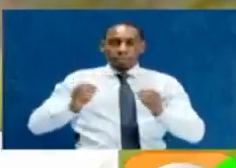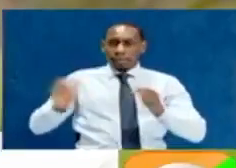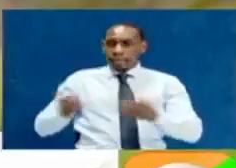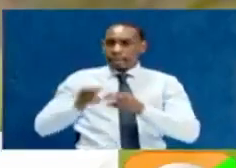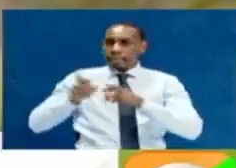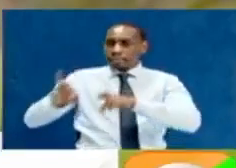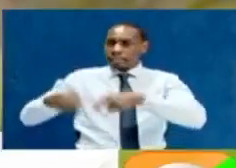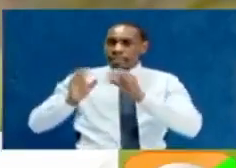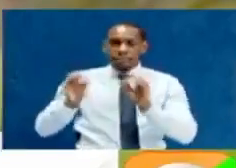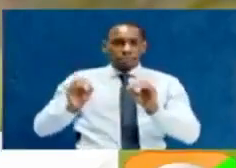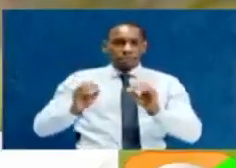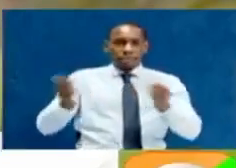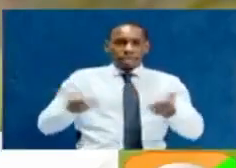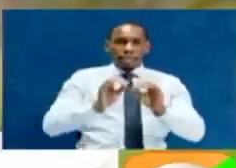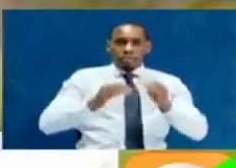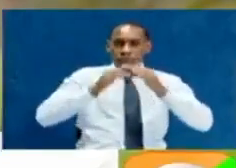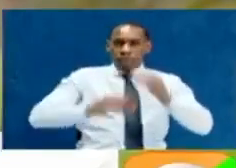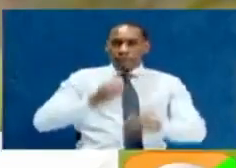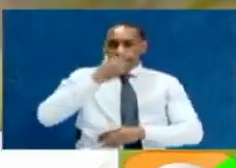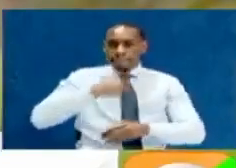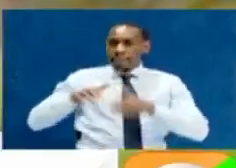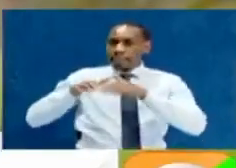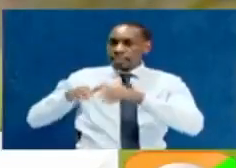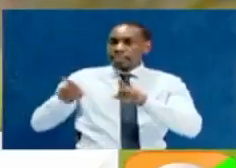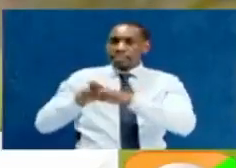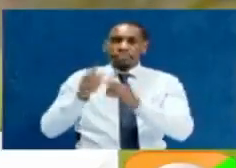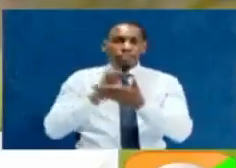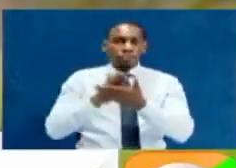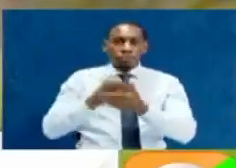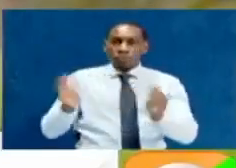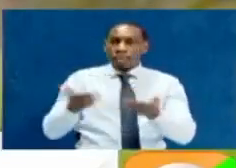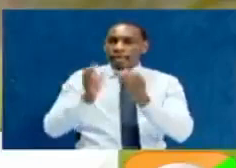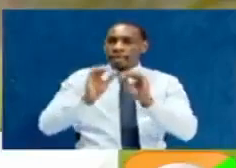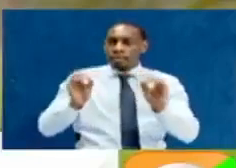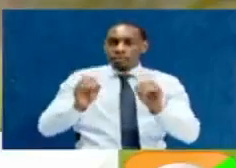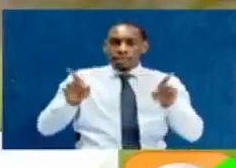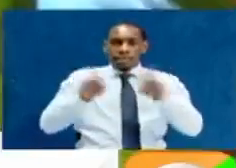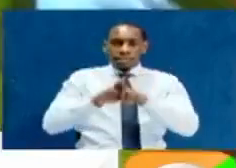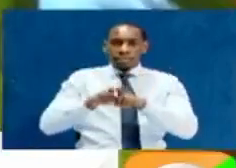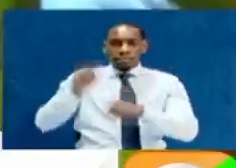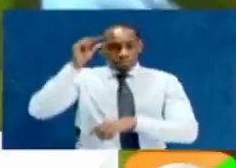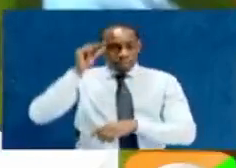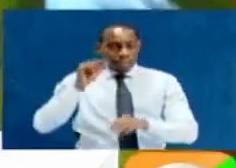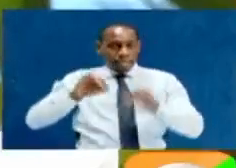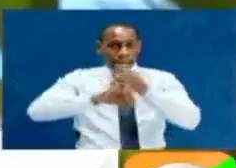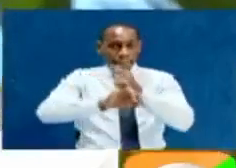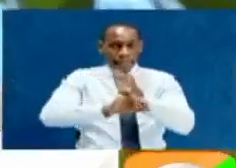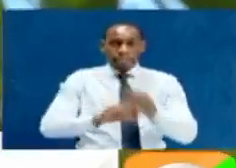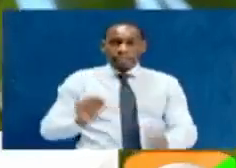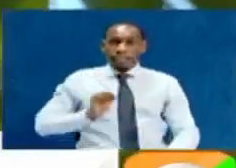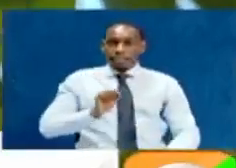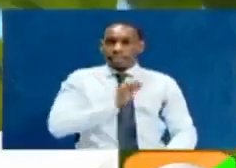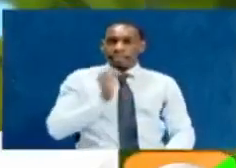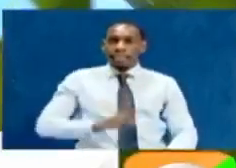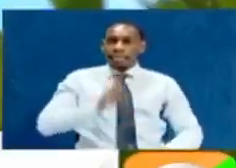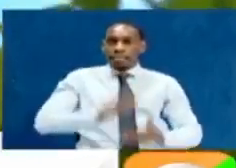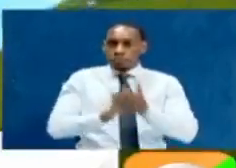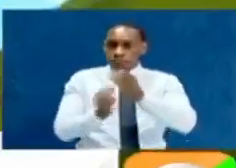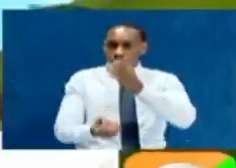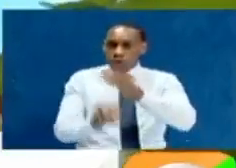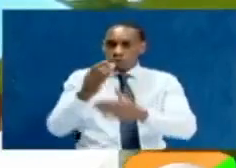rape, not encouraging underage sex, and definitely not encouraging same-sex marriage. The senator argues the formation